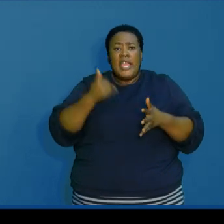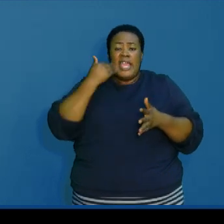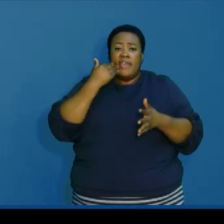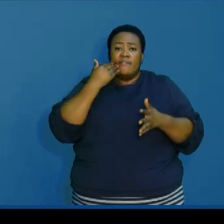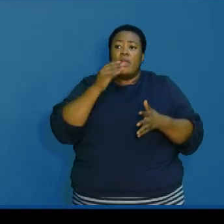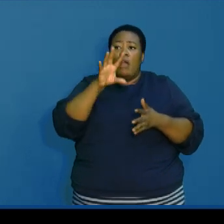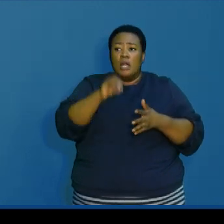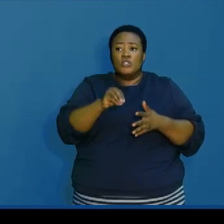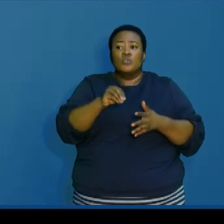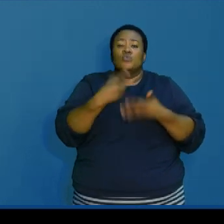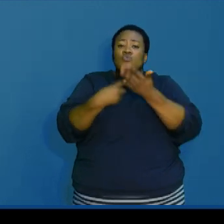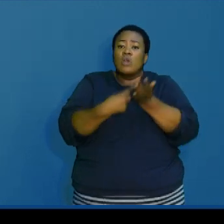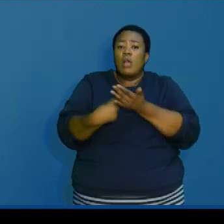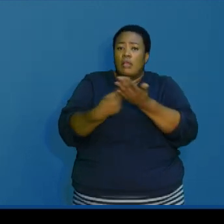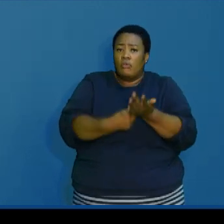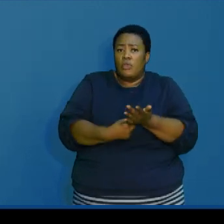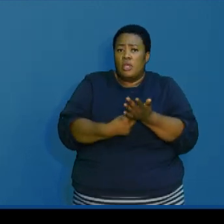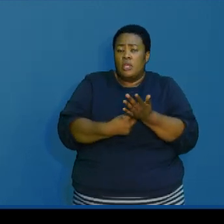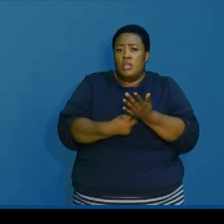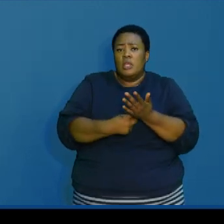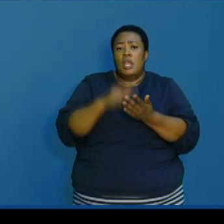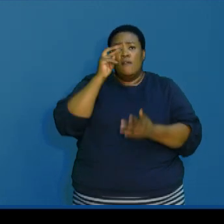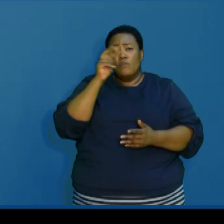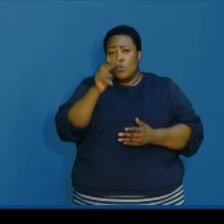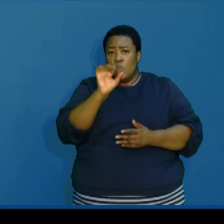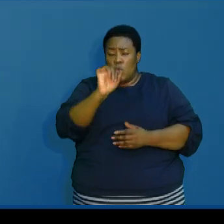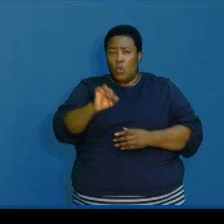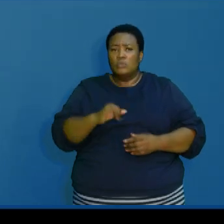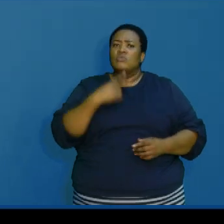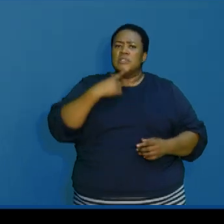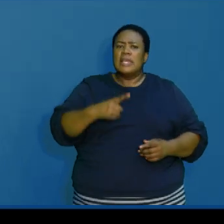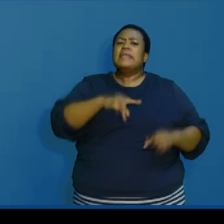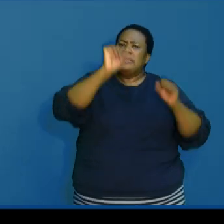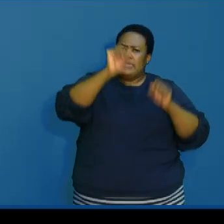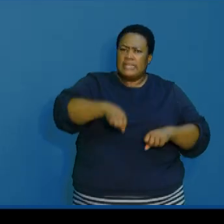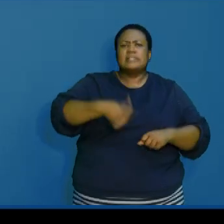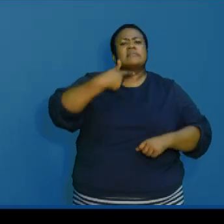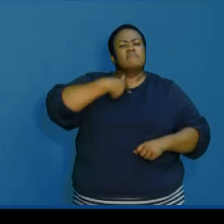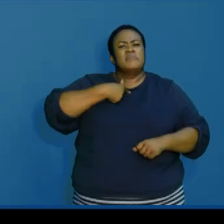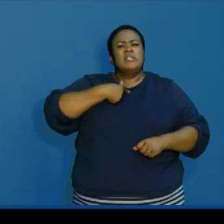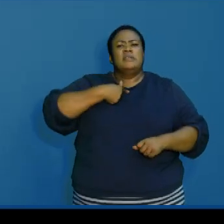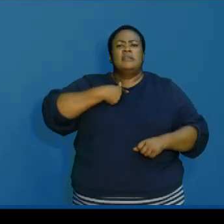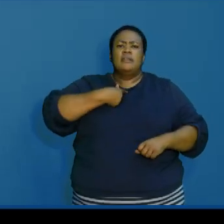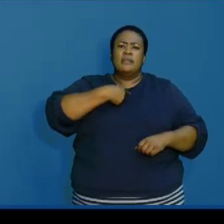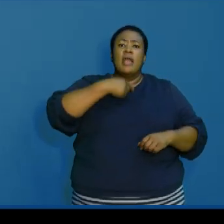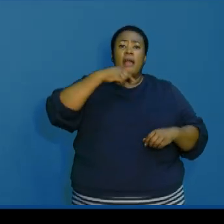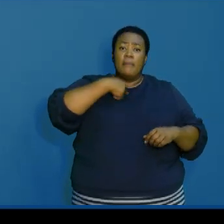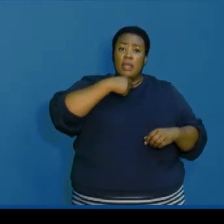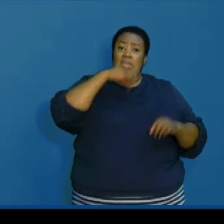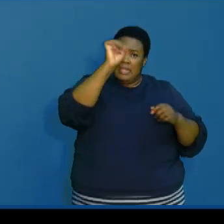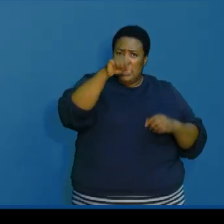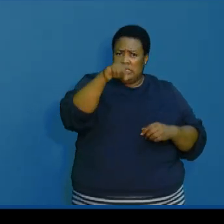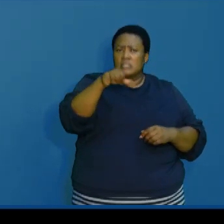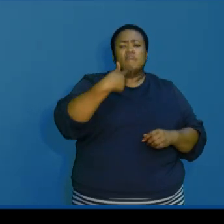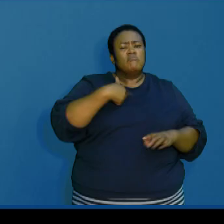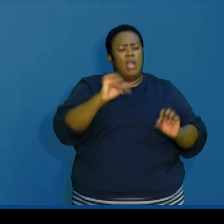here's an answer, how you started. Yes, I agree. It ends on a hopeful note. Or if you